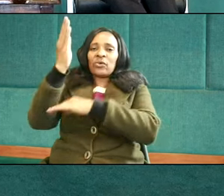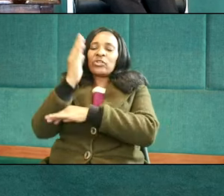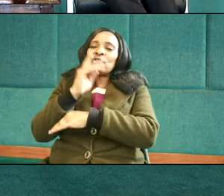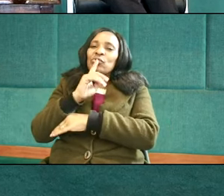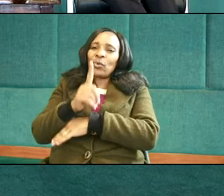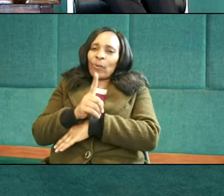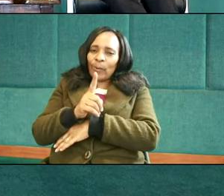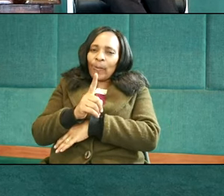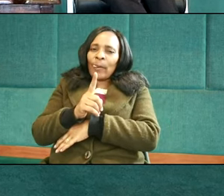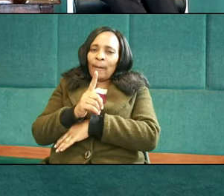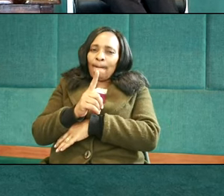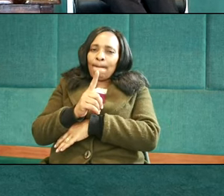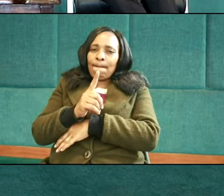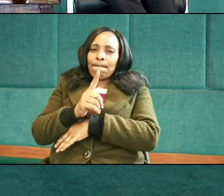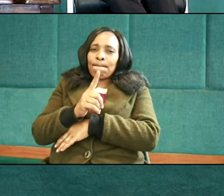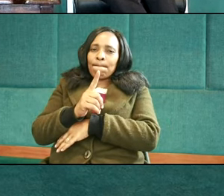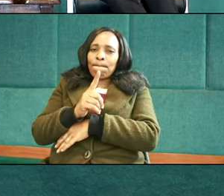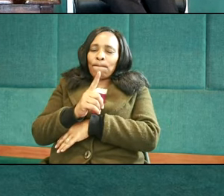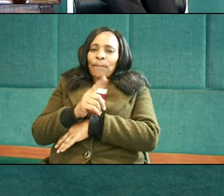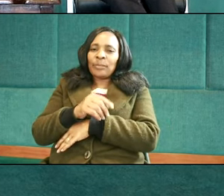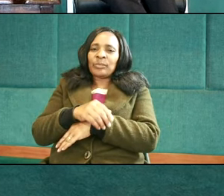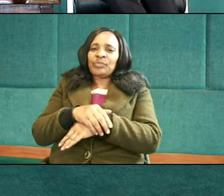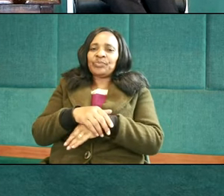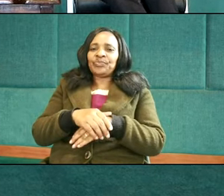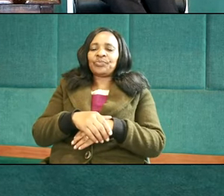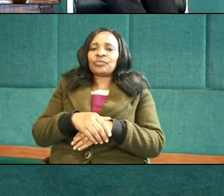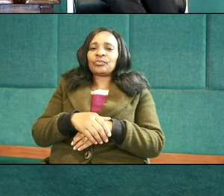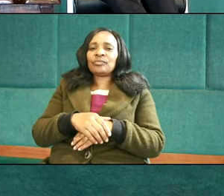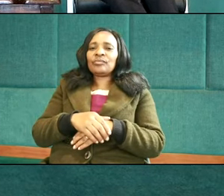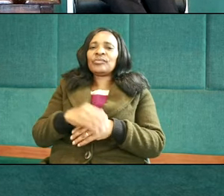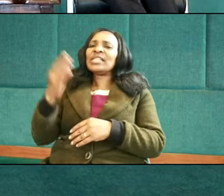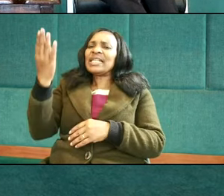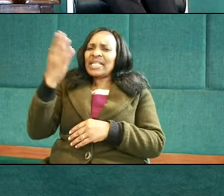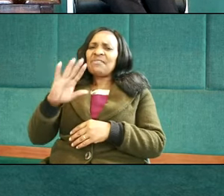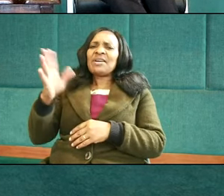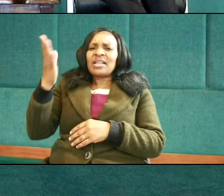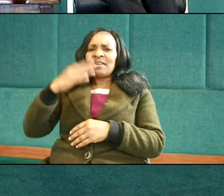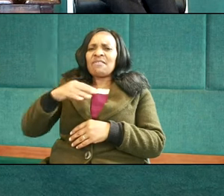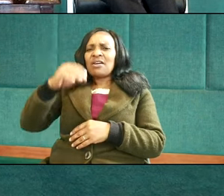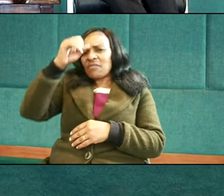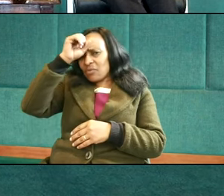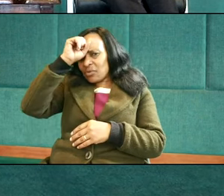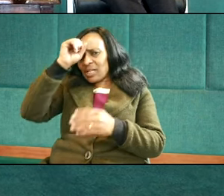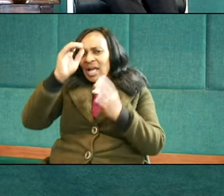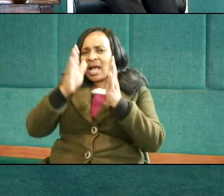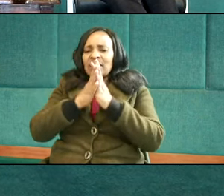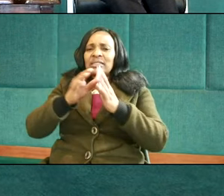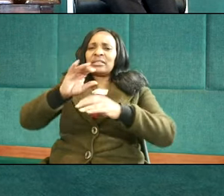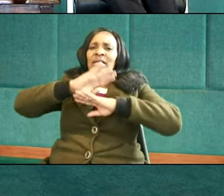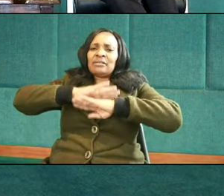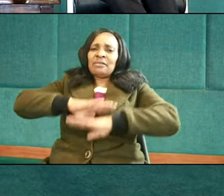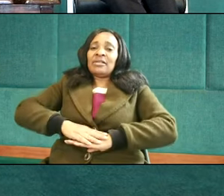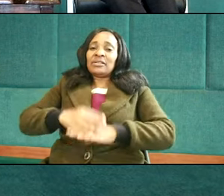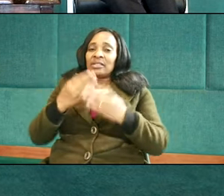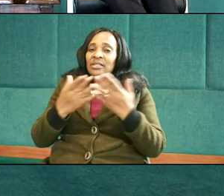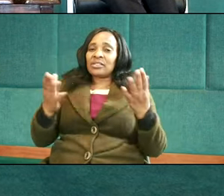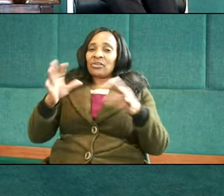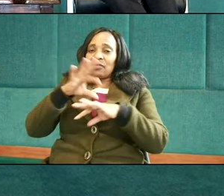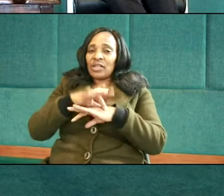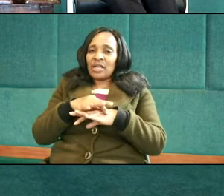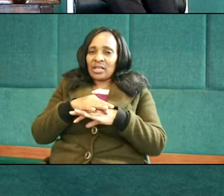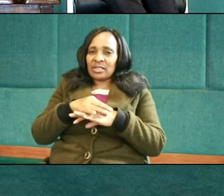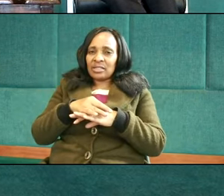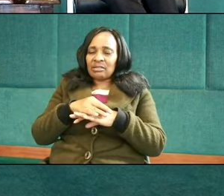So just, yeah. You can never be fully satisfied with the things of this earth because